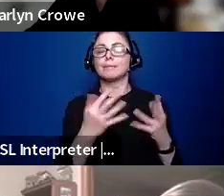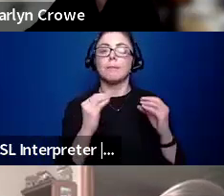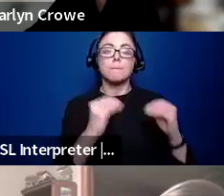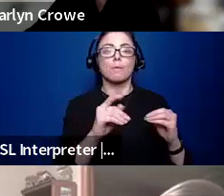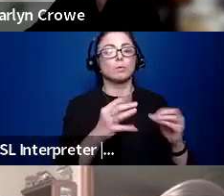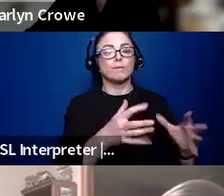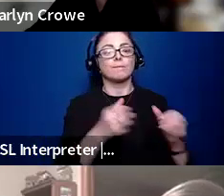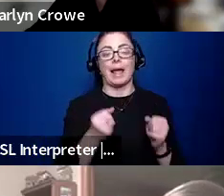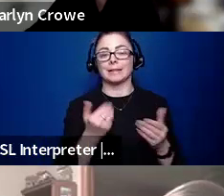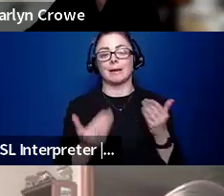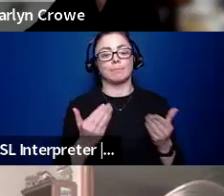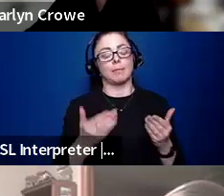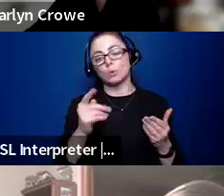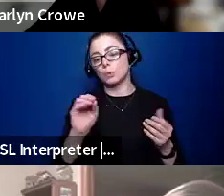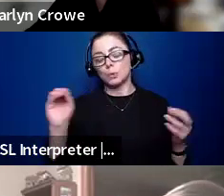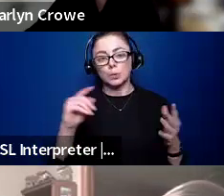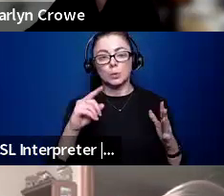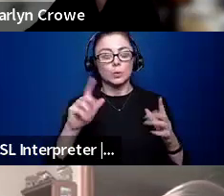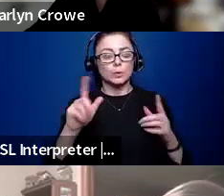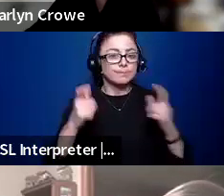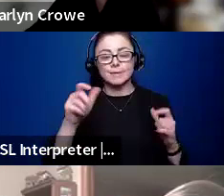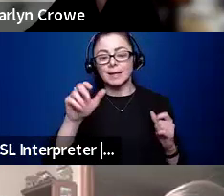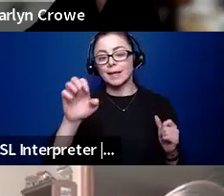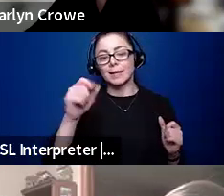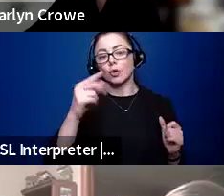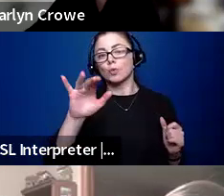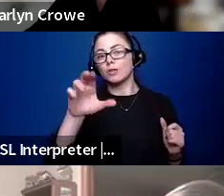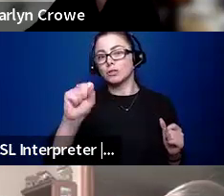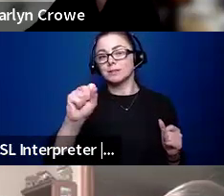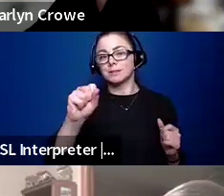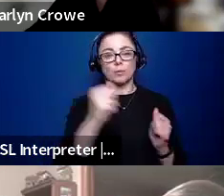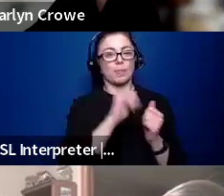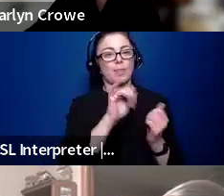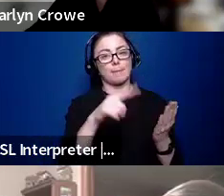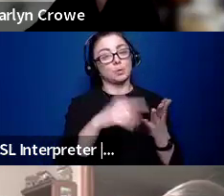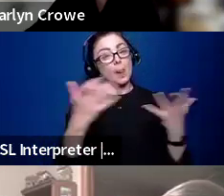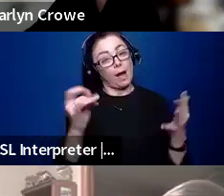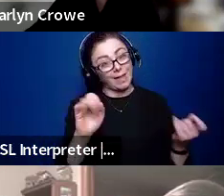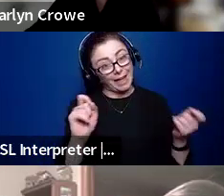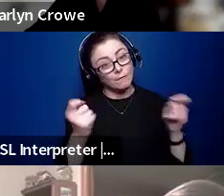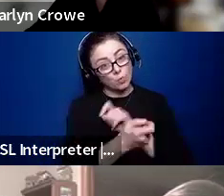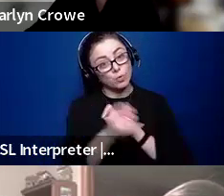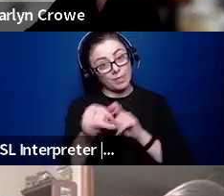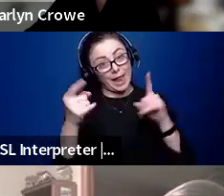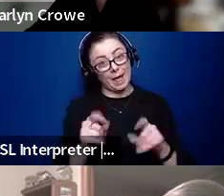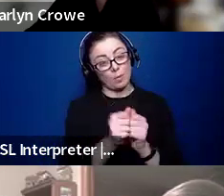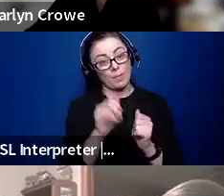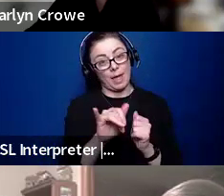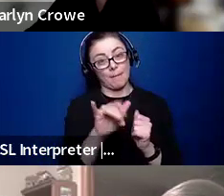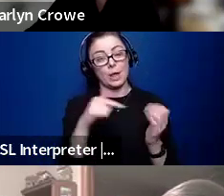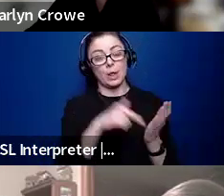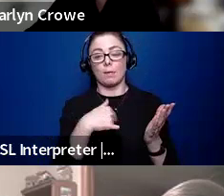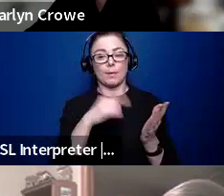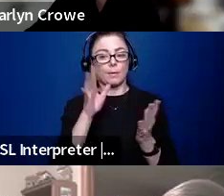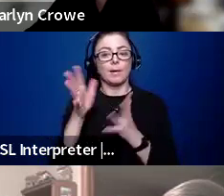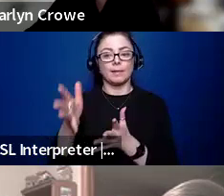bit too egregious. And so there has been a lot of evolution that has taken place on this bill. And I will leave the majority of that to